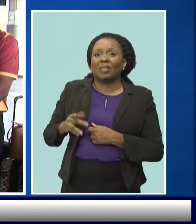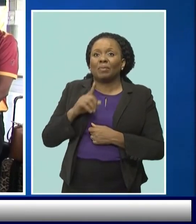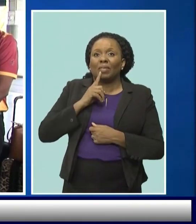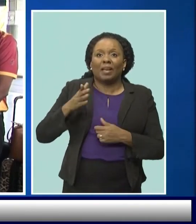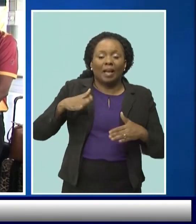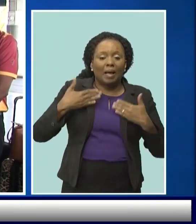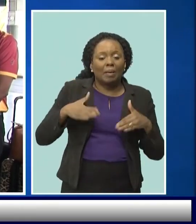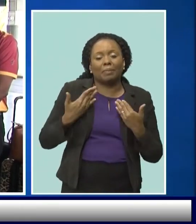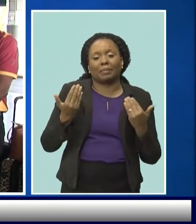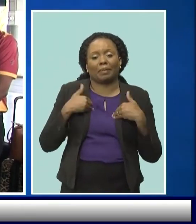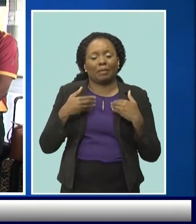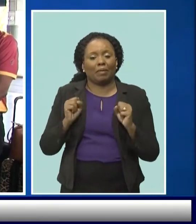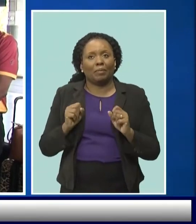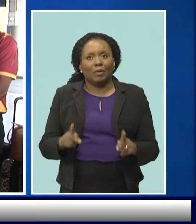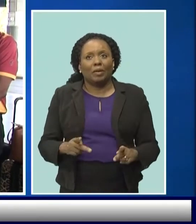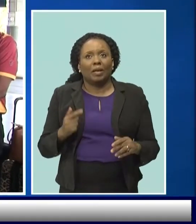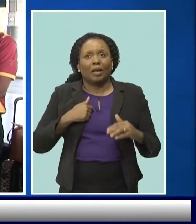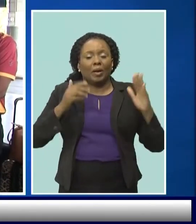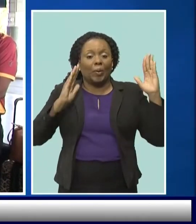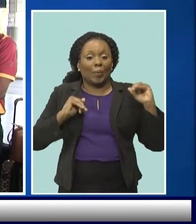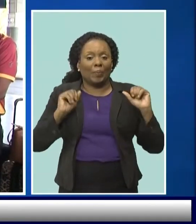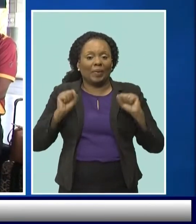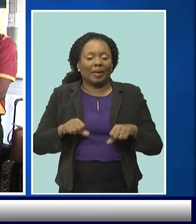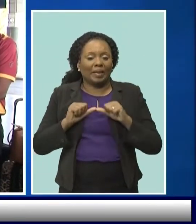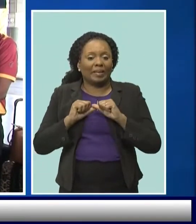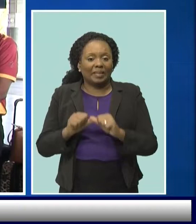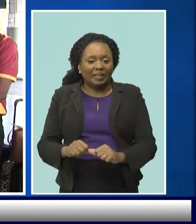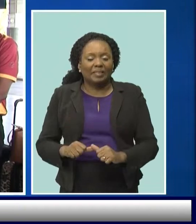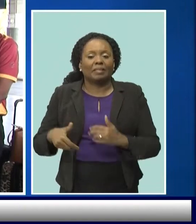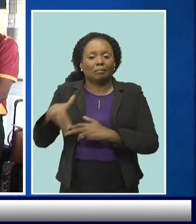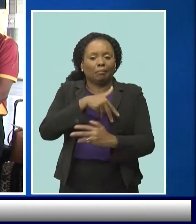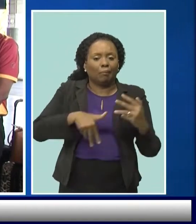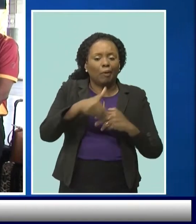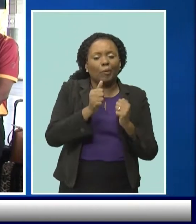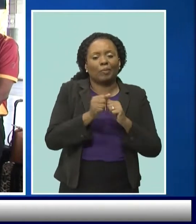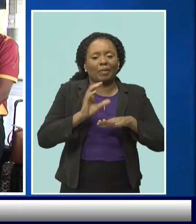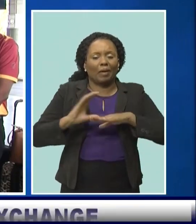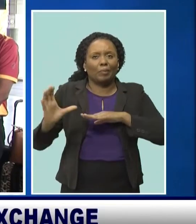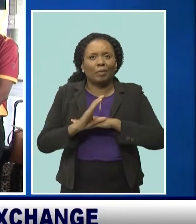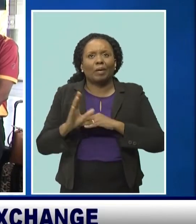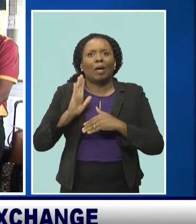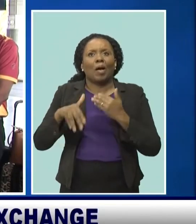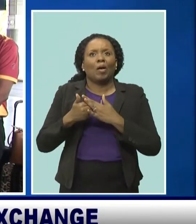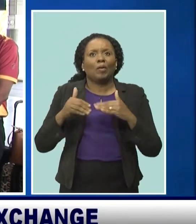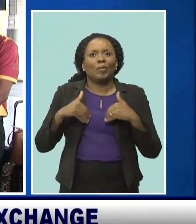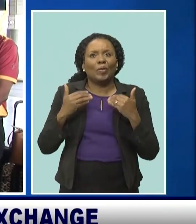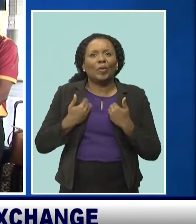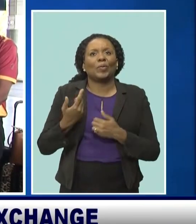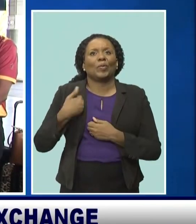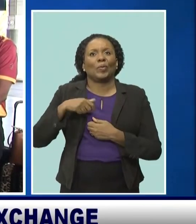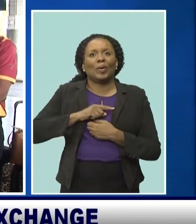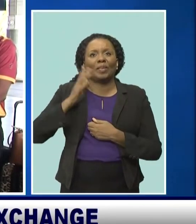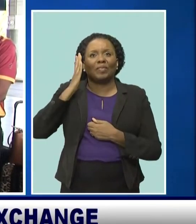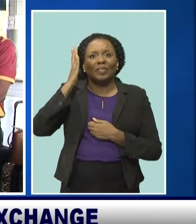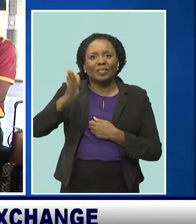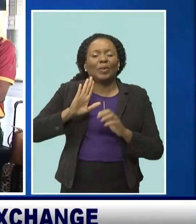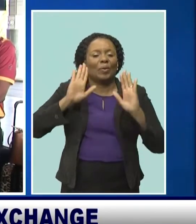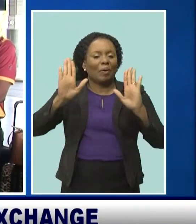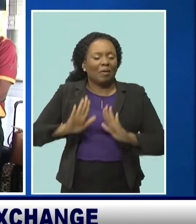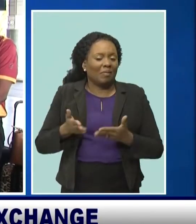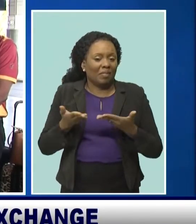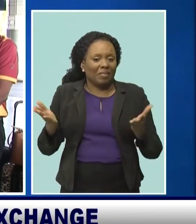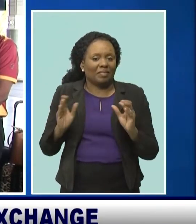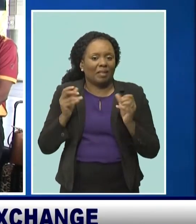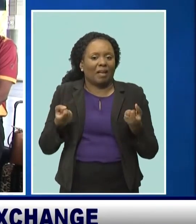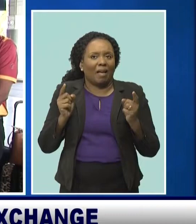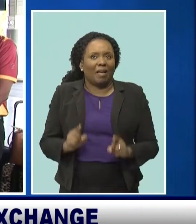very privileged, and I hope that this is something that can continue amongst the region, as we are all the youth and we are the future. So it's great that these things can happen